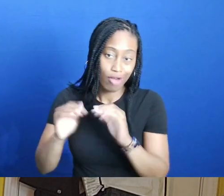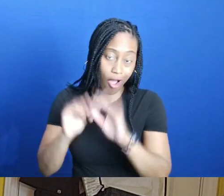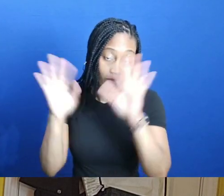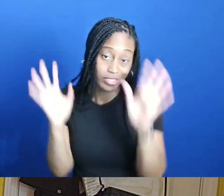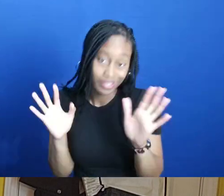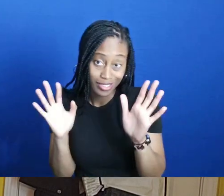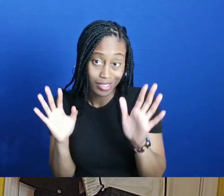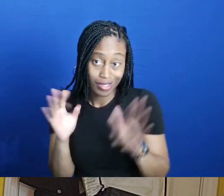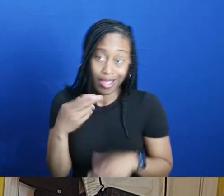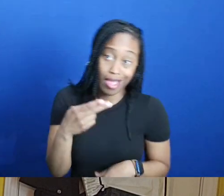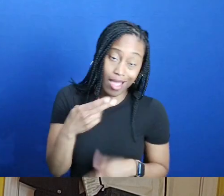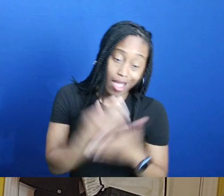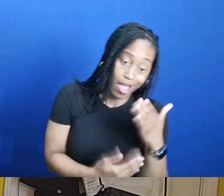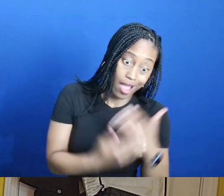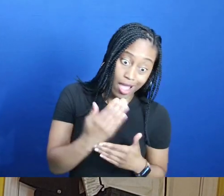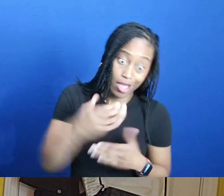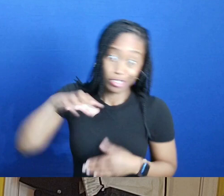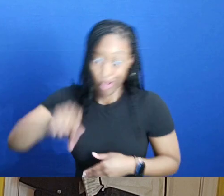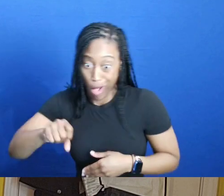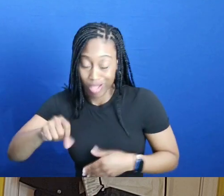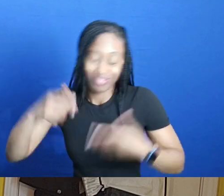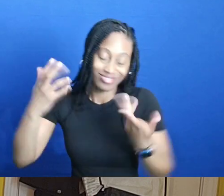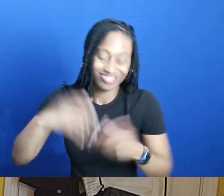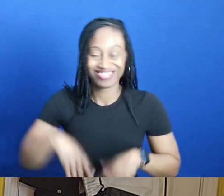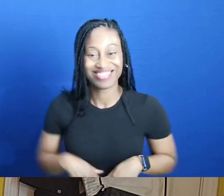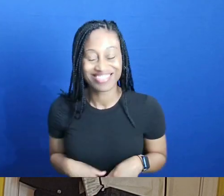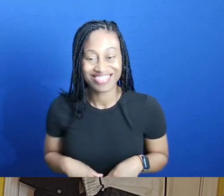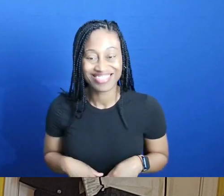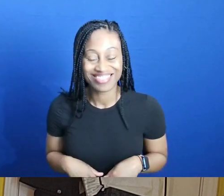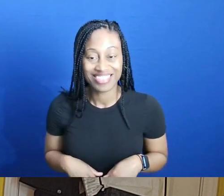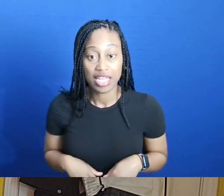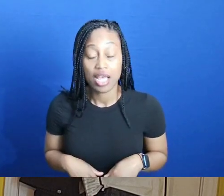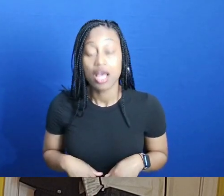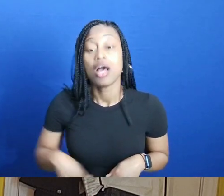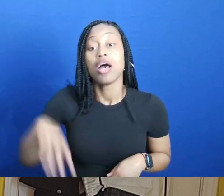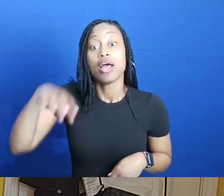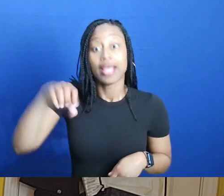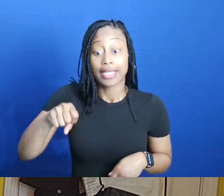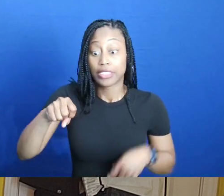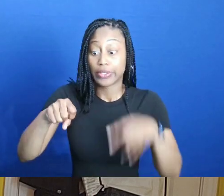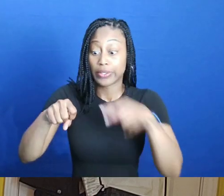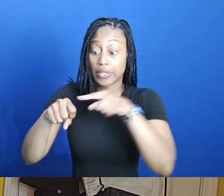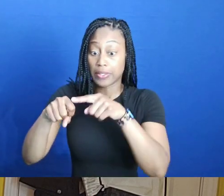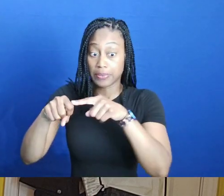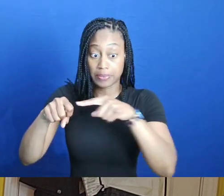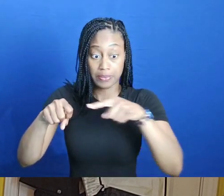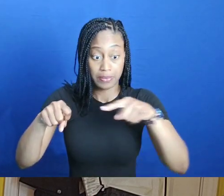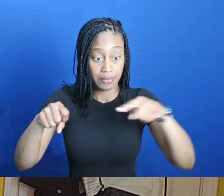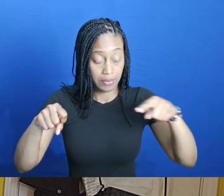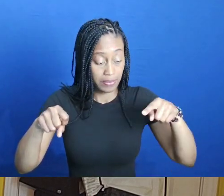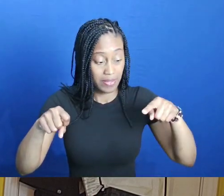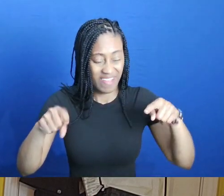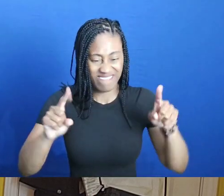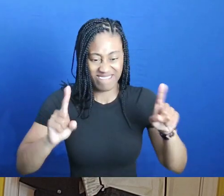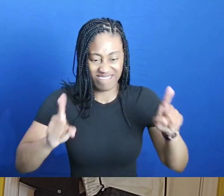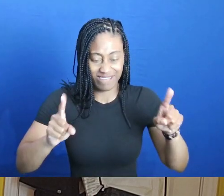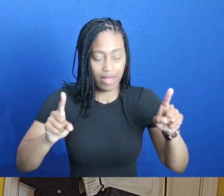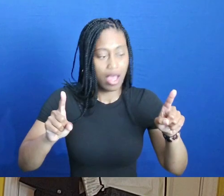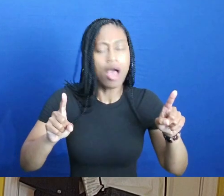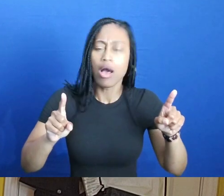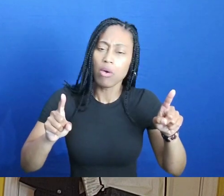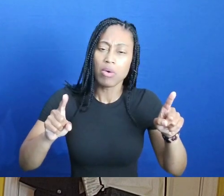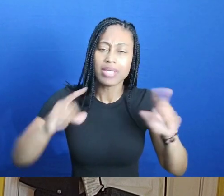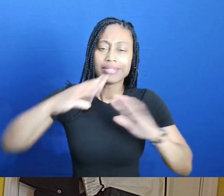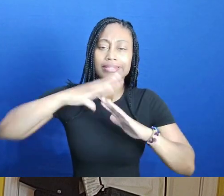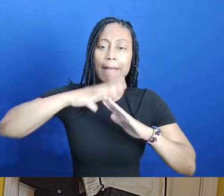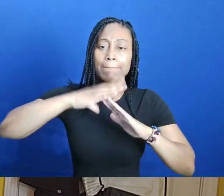handle, which is where your hand is going to go. Handle, get it? And then we have the spine